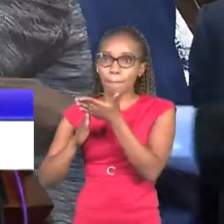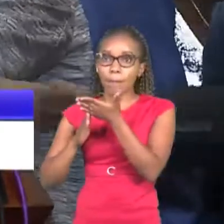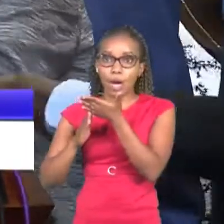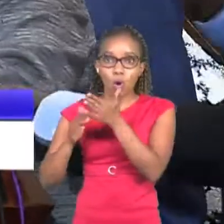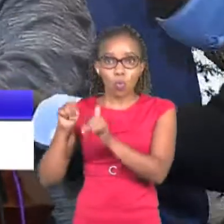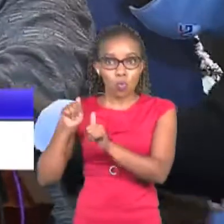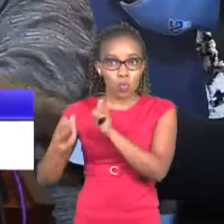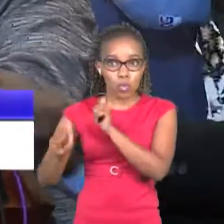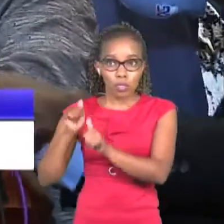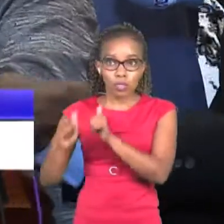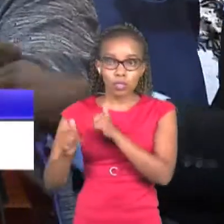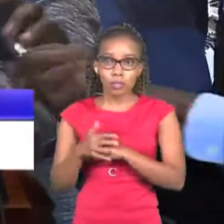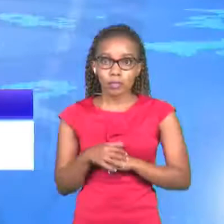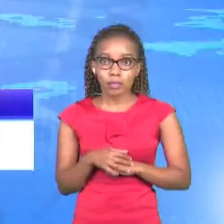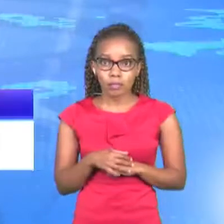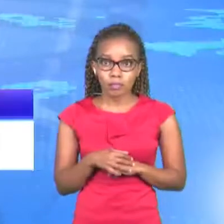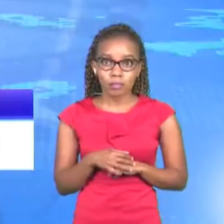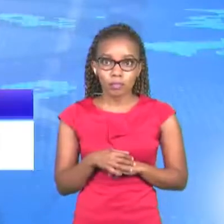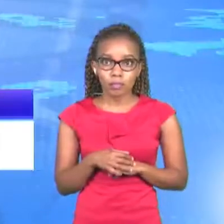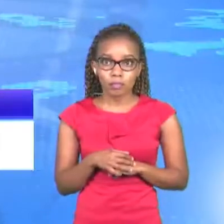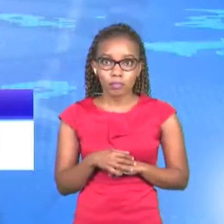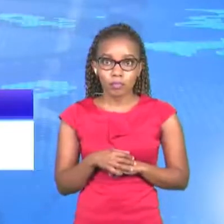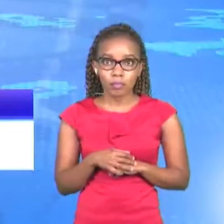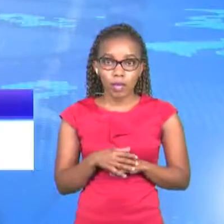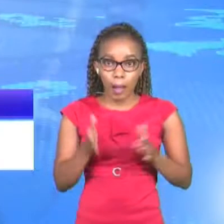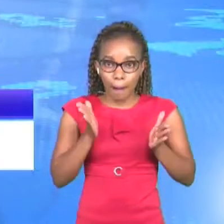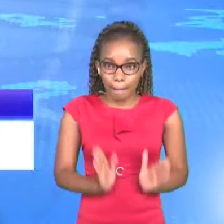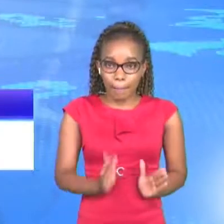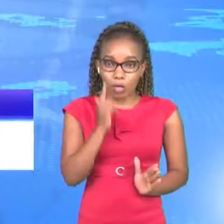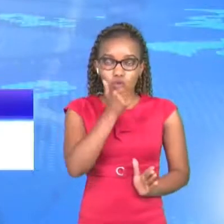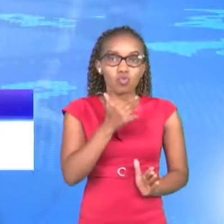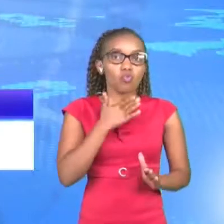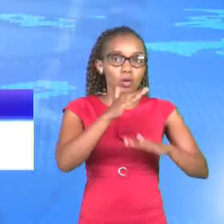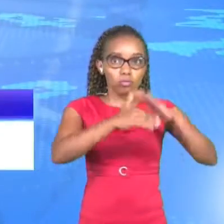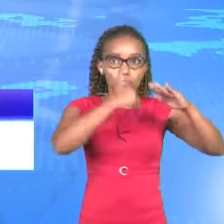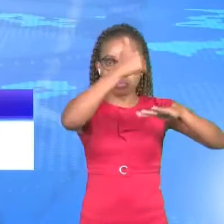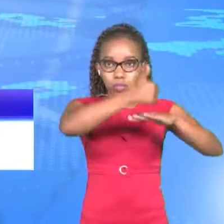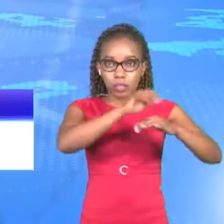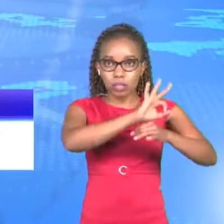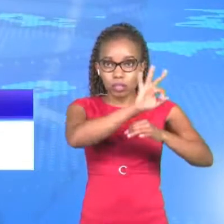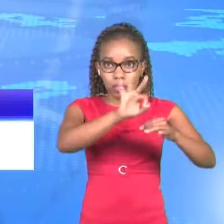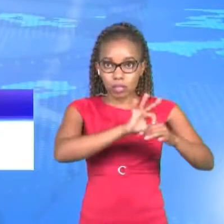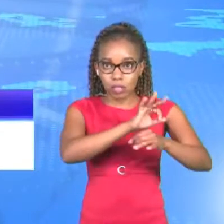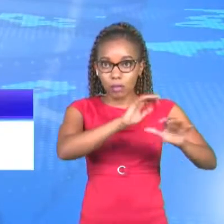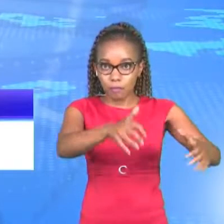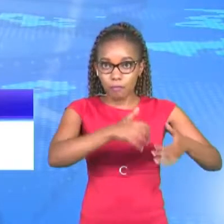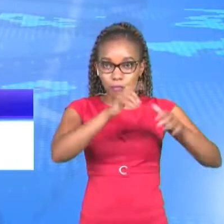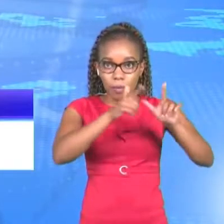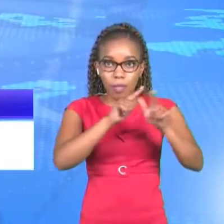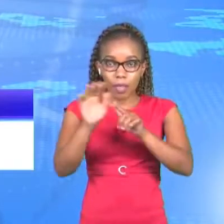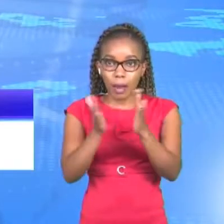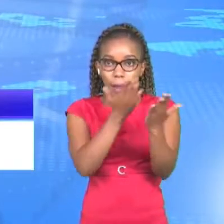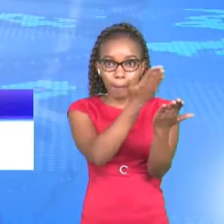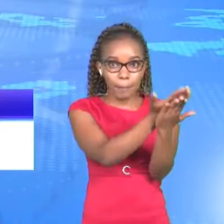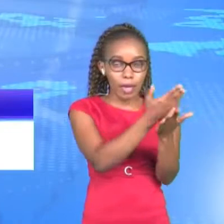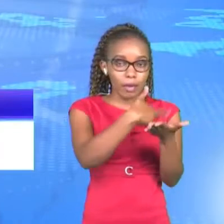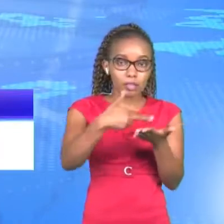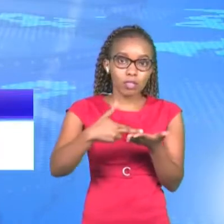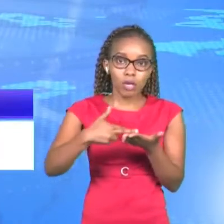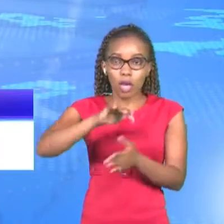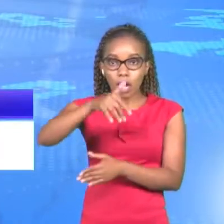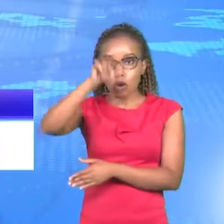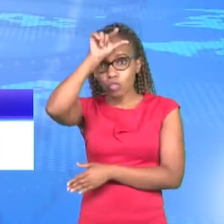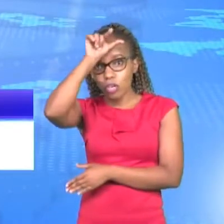rejected are, and I quote, "A person who intends to establish a commercial tea nursery shall apply for registration to the county government